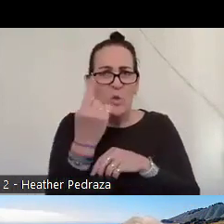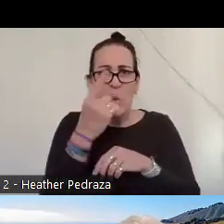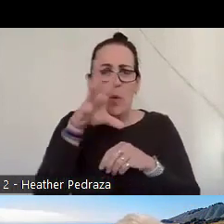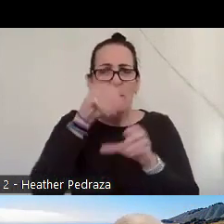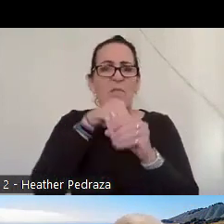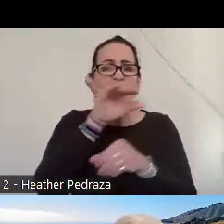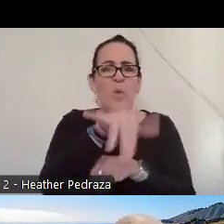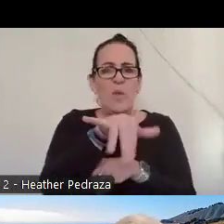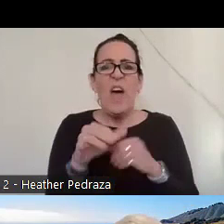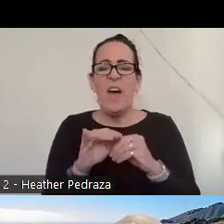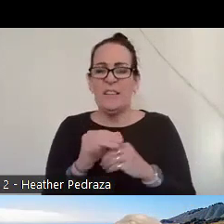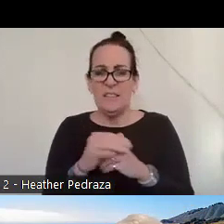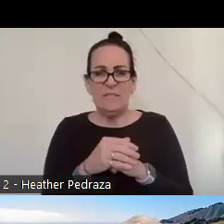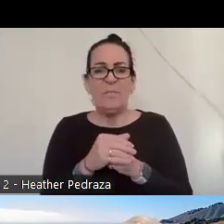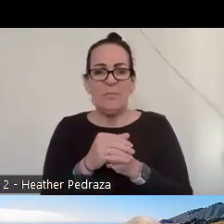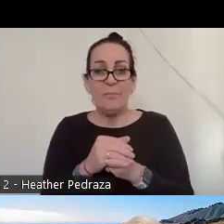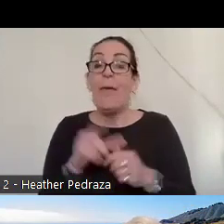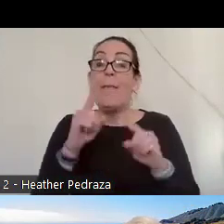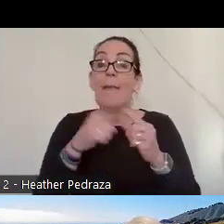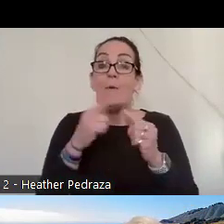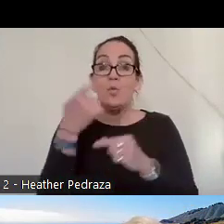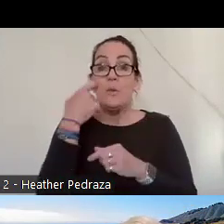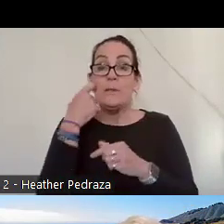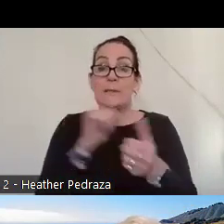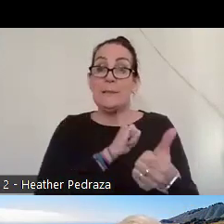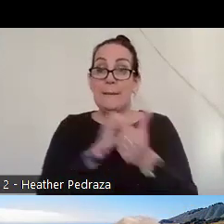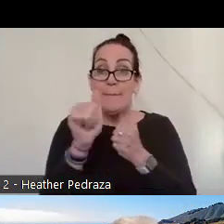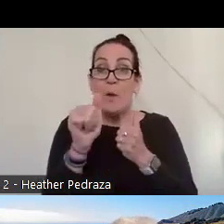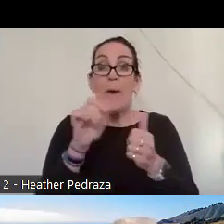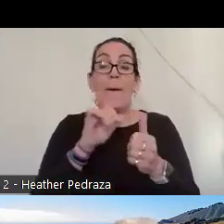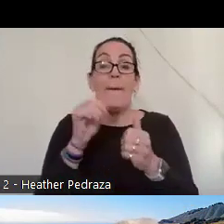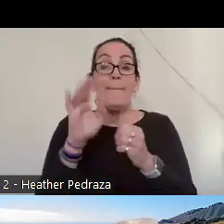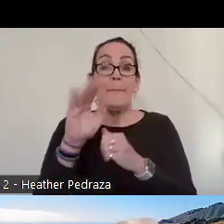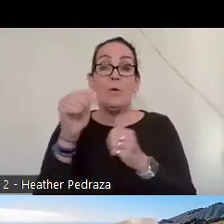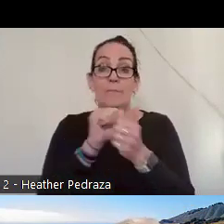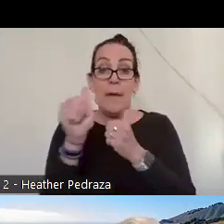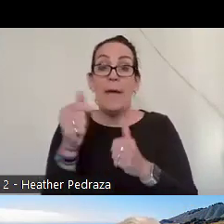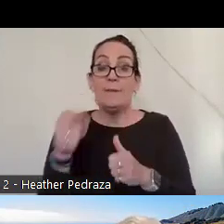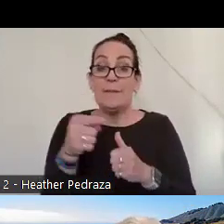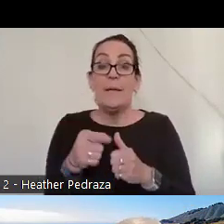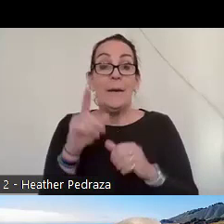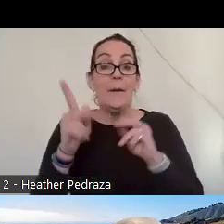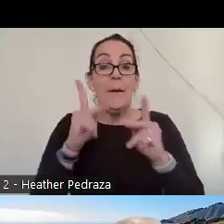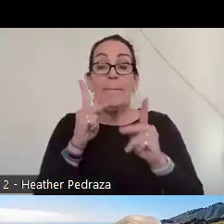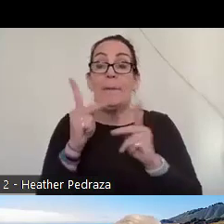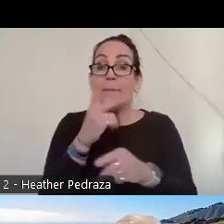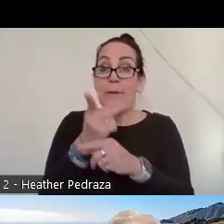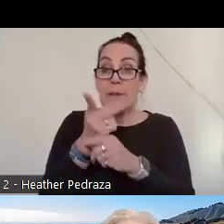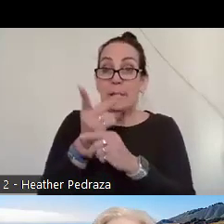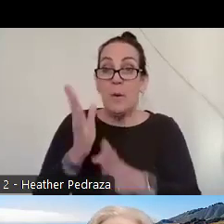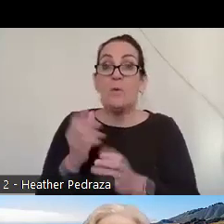bill passed just this past session that related to ensuring that caregivers would be able to remain with their loved one in the